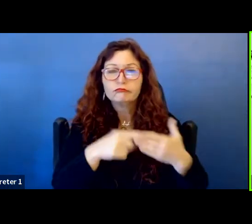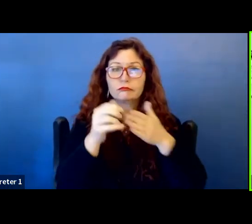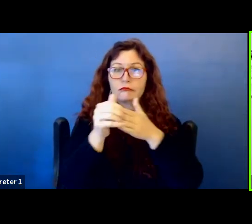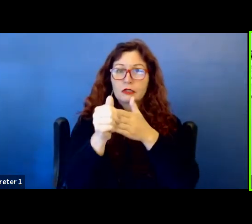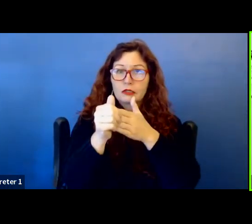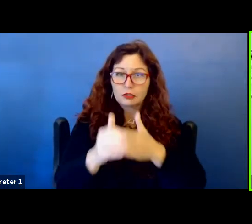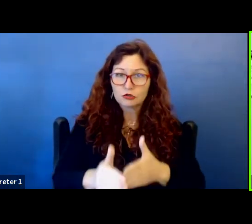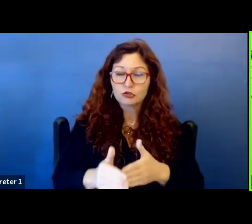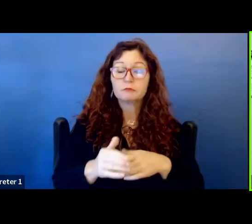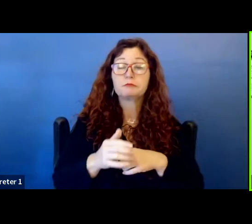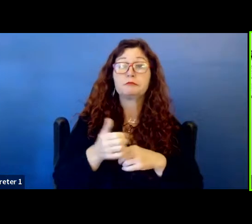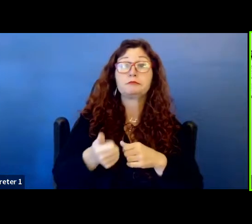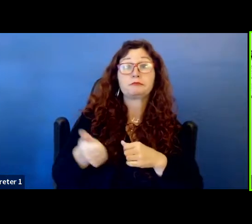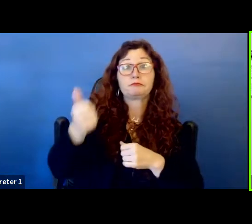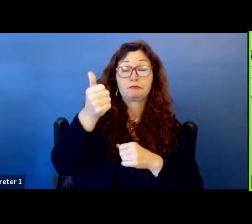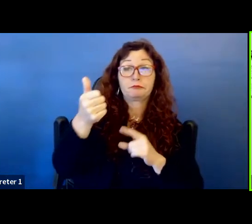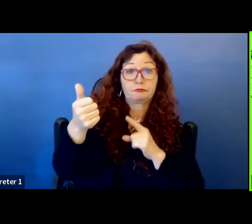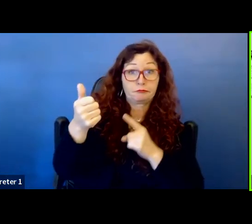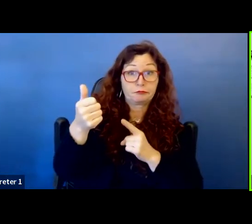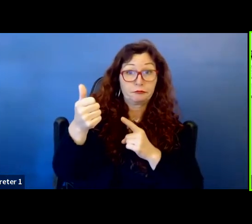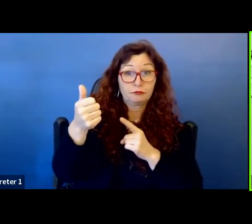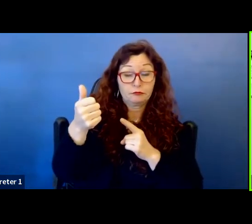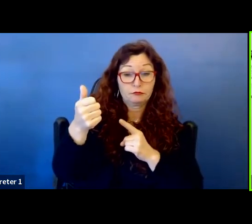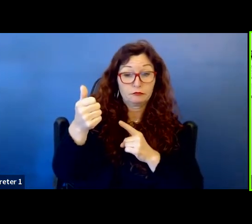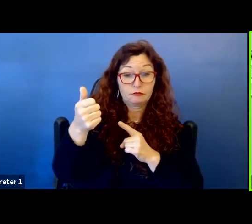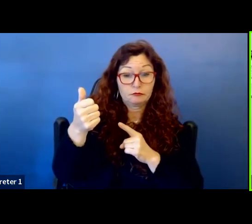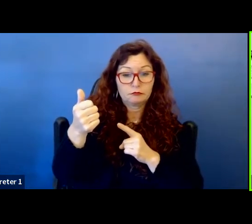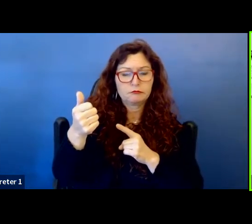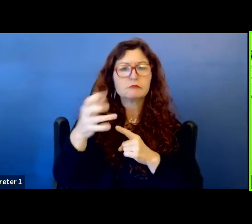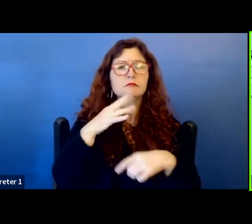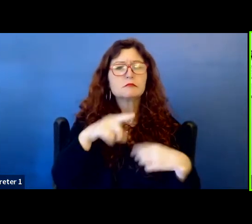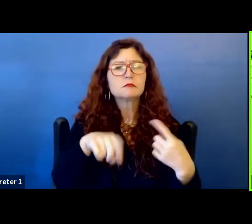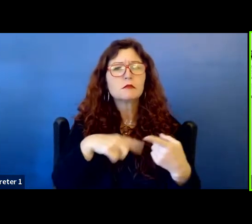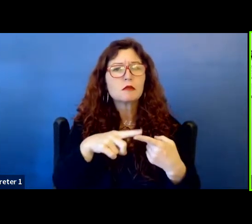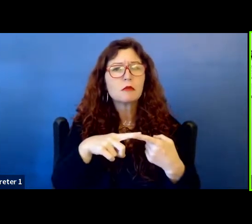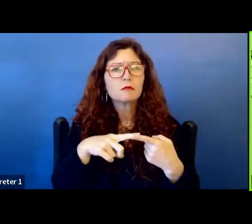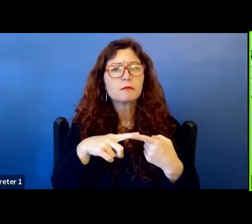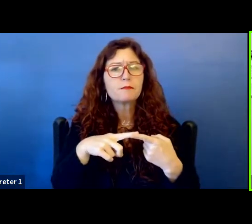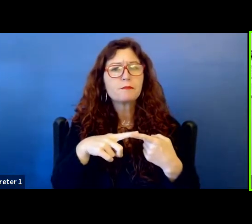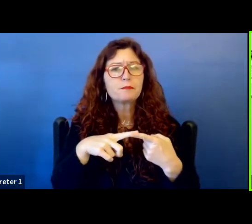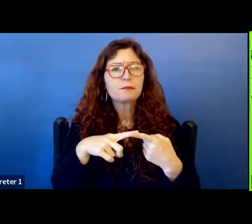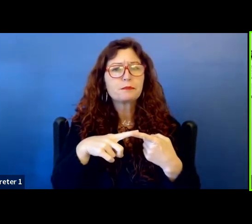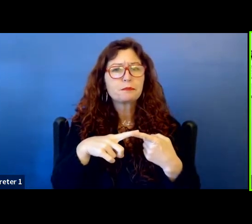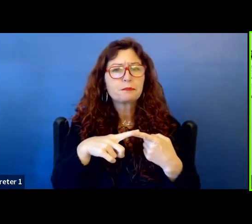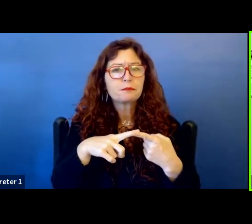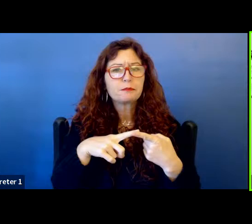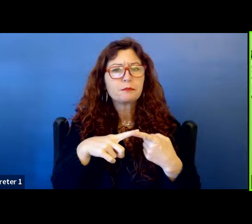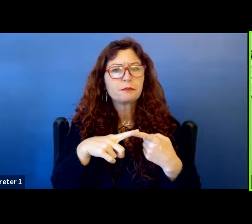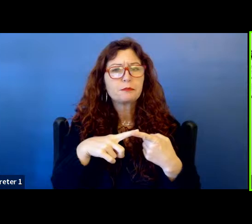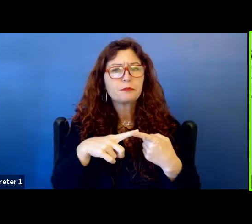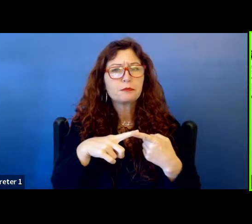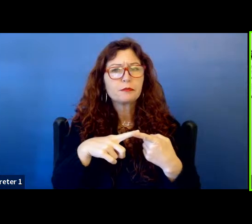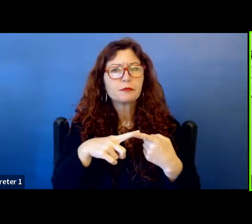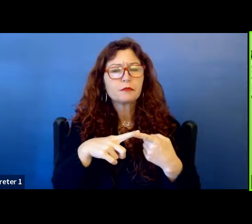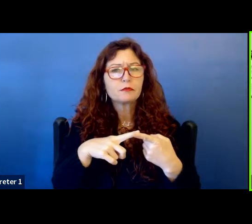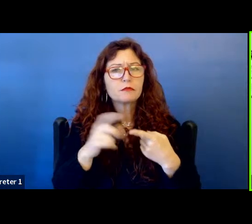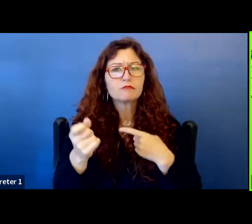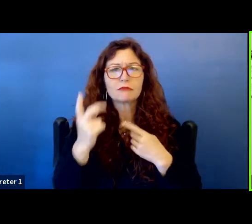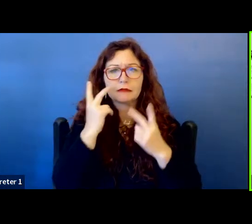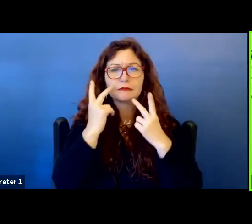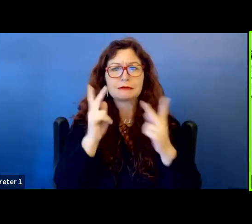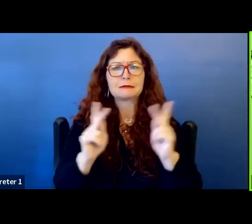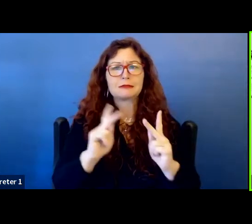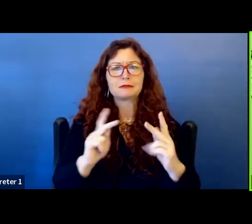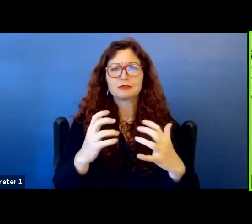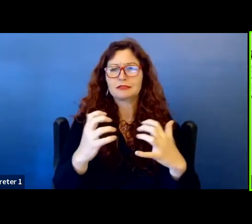president williams spoke of the power of just the vision of seeing the people in the crowd and he